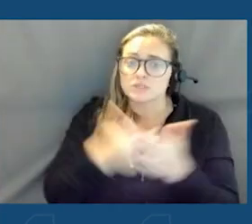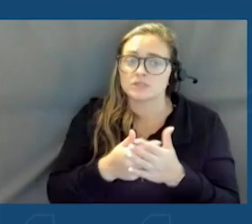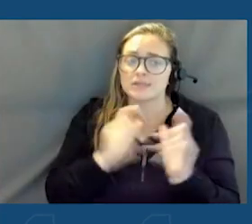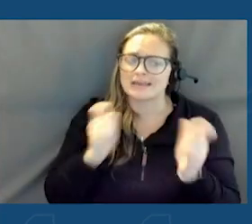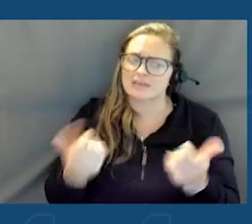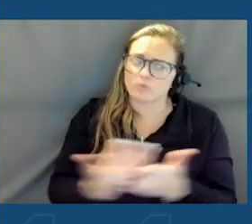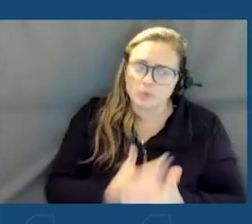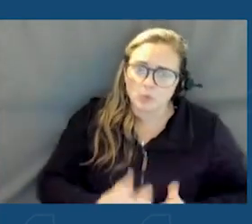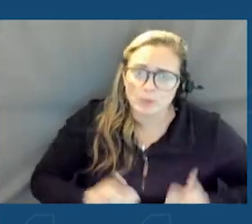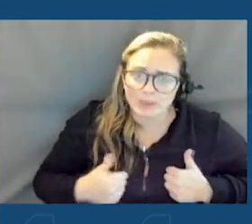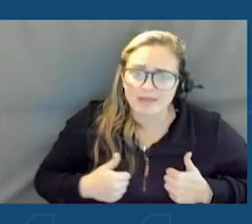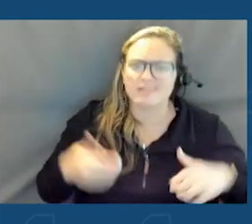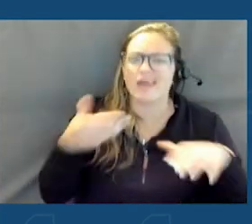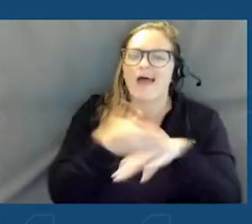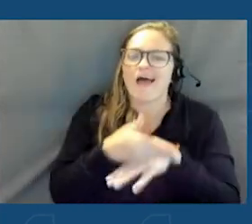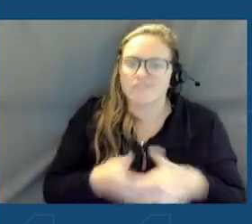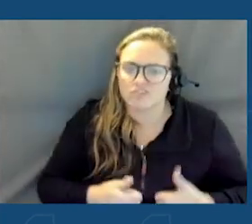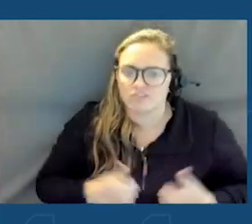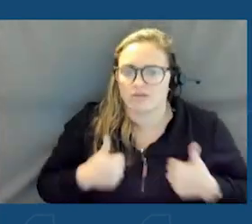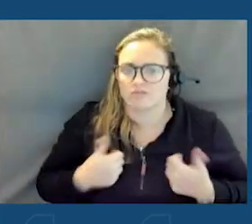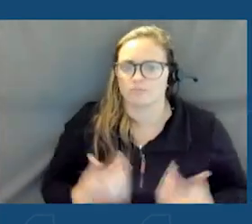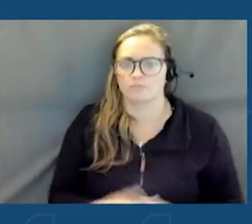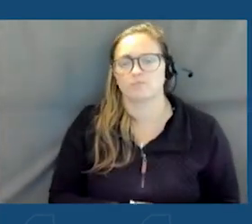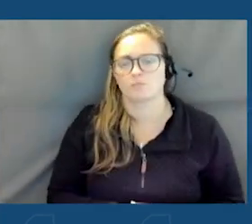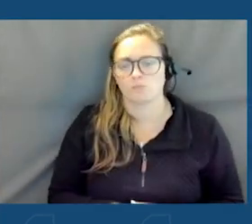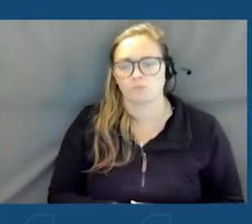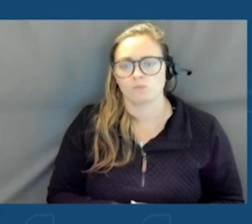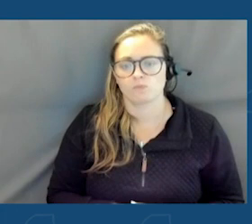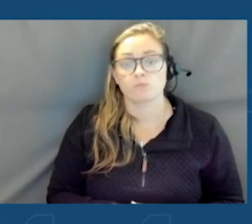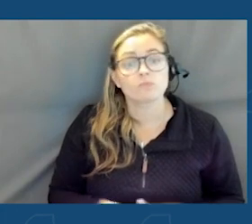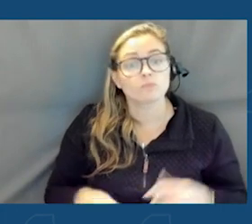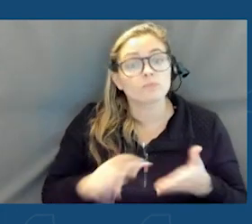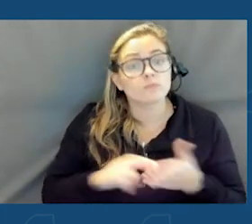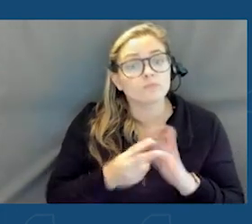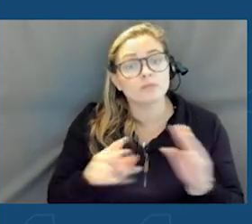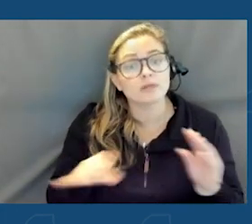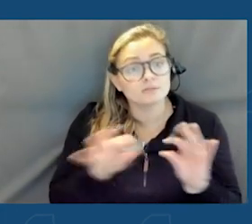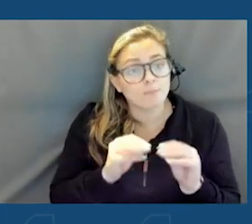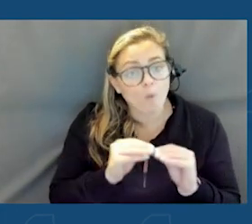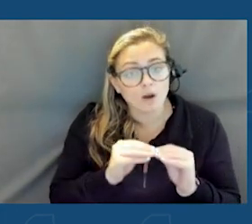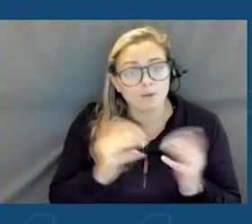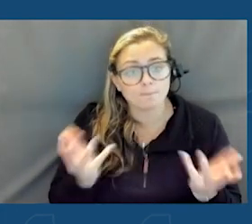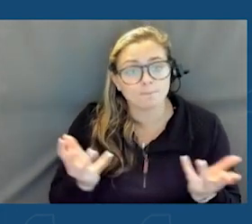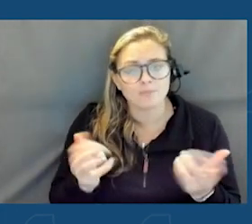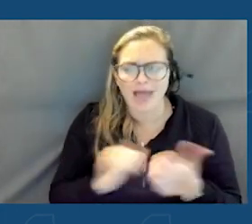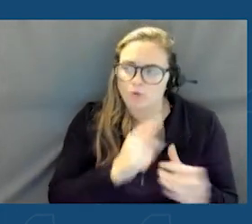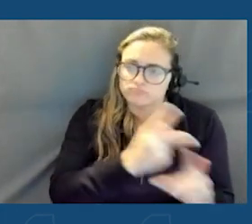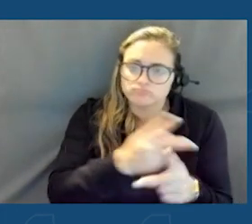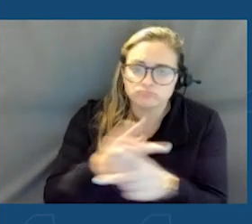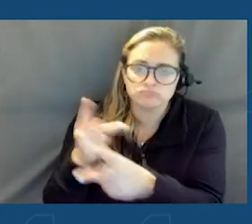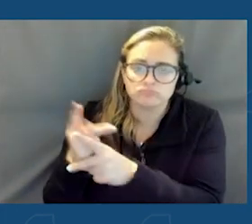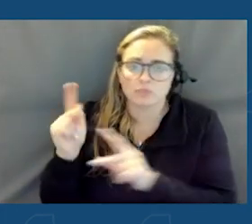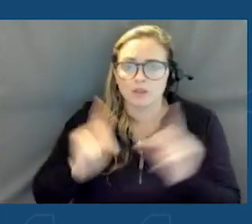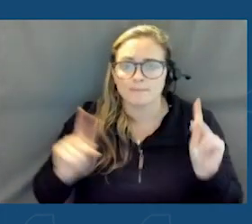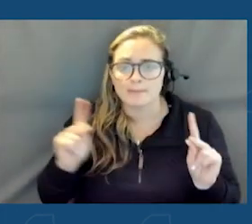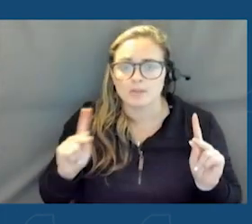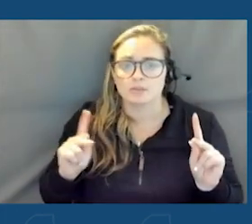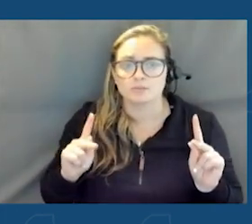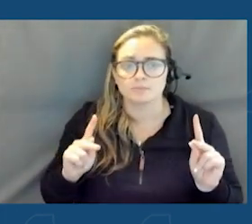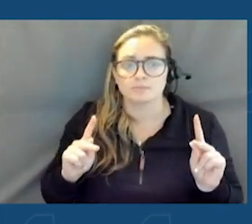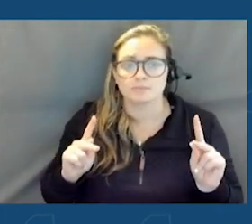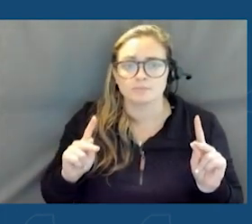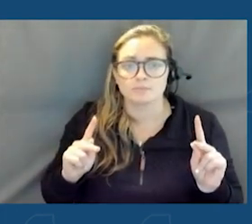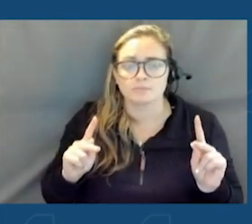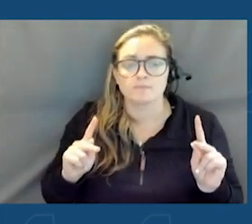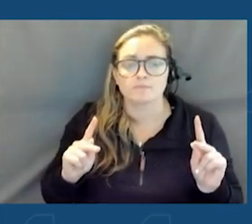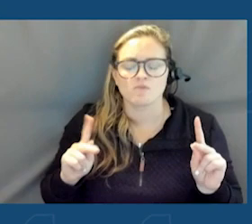an afterlife. But also what's even means more to me is how you've taken care of the people of the backstretch. For a